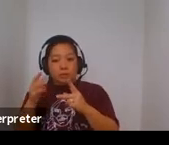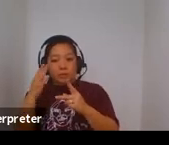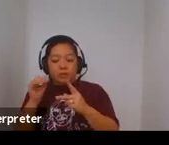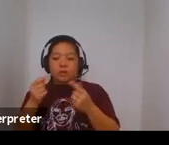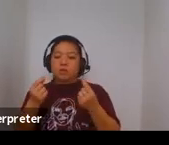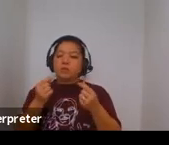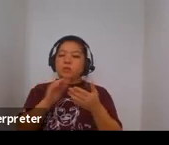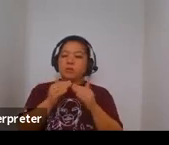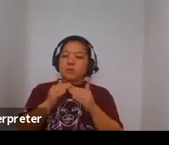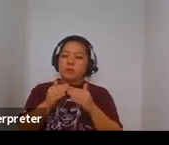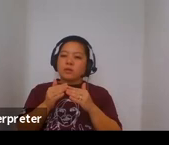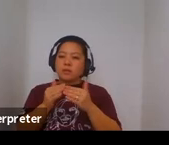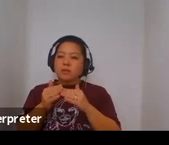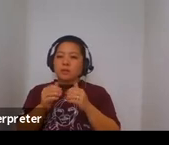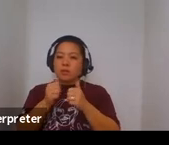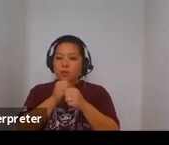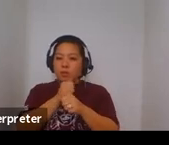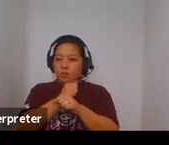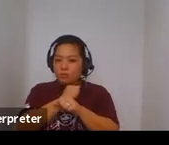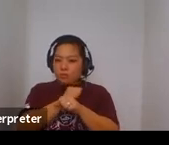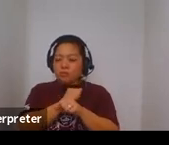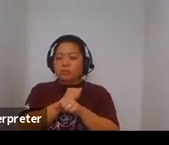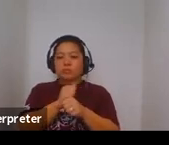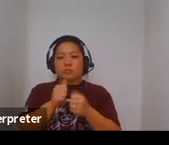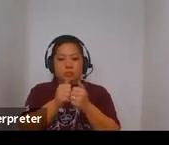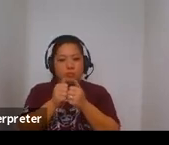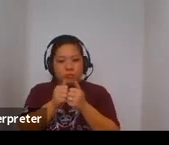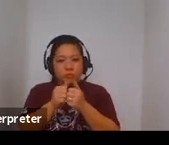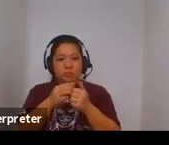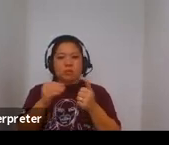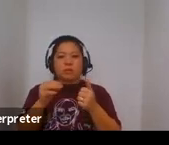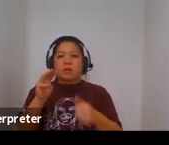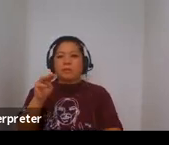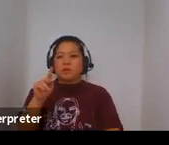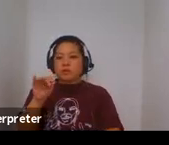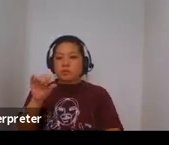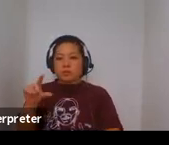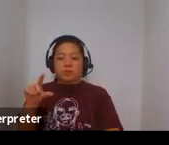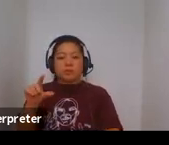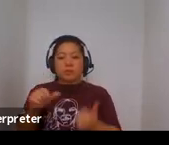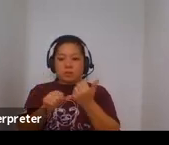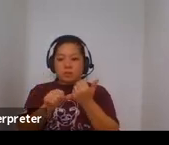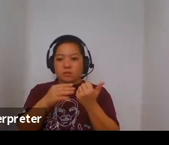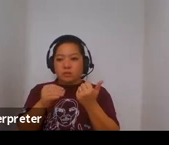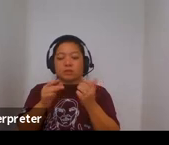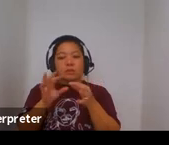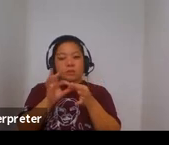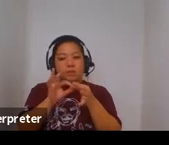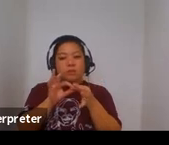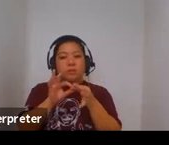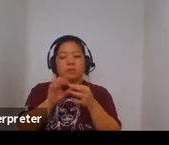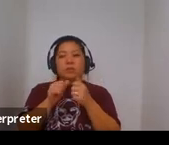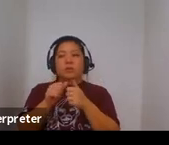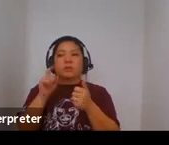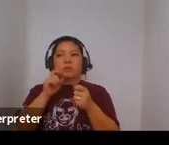community building projects and engaging in mutual aid as a way of connecting the issue of sexual violence